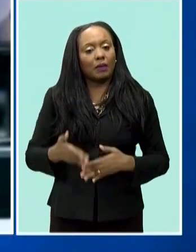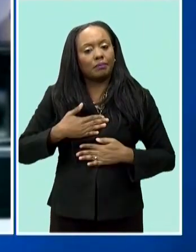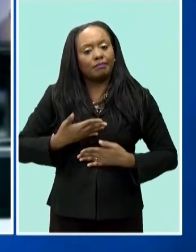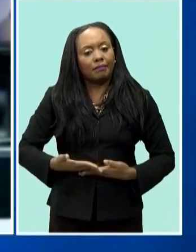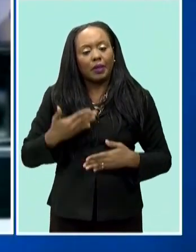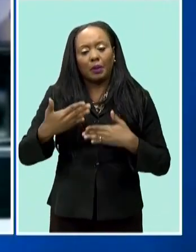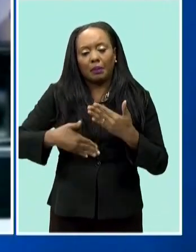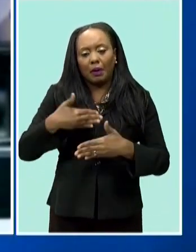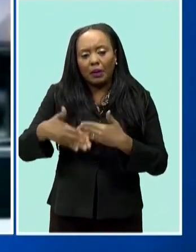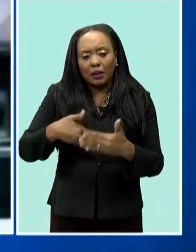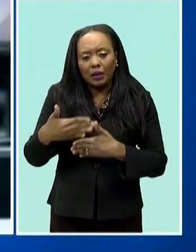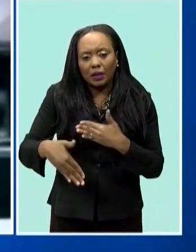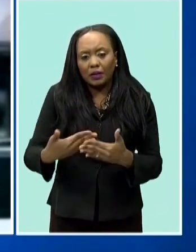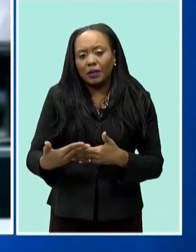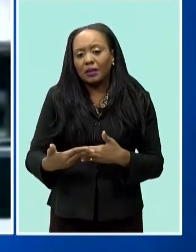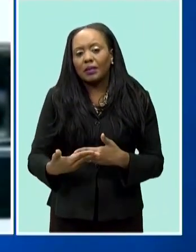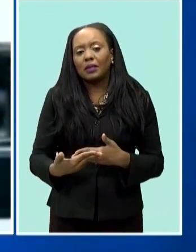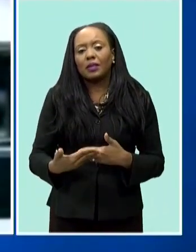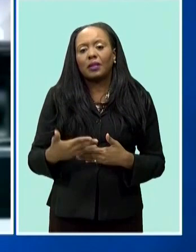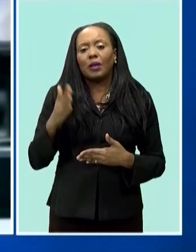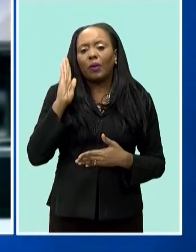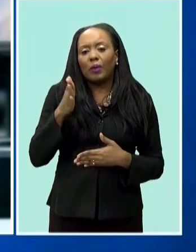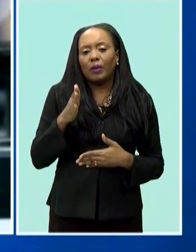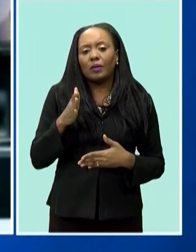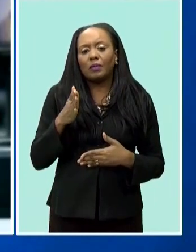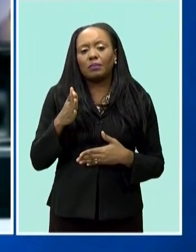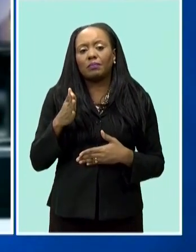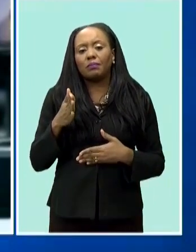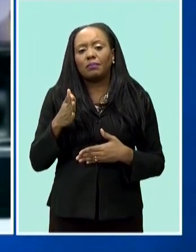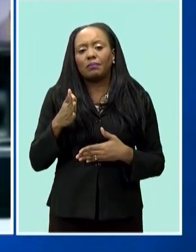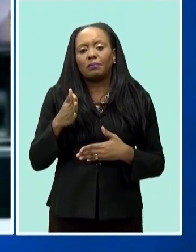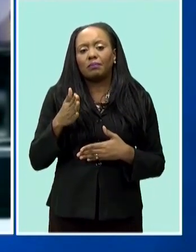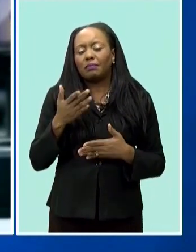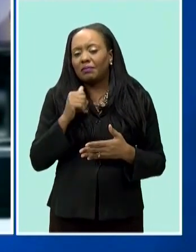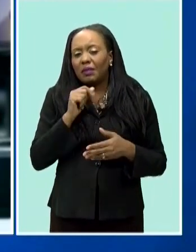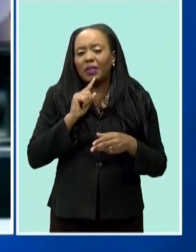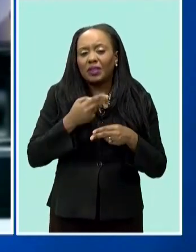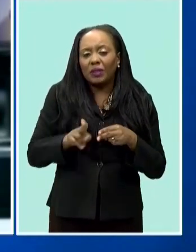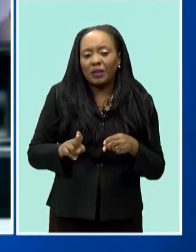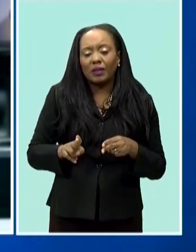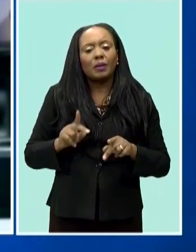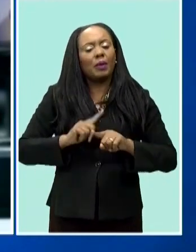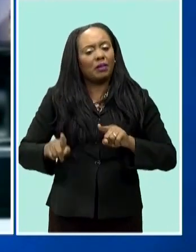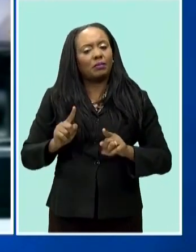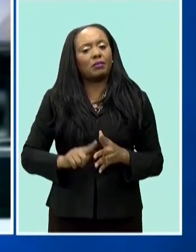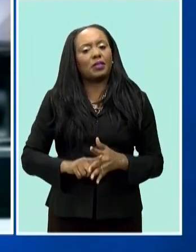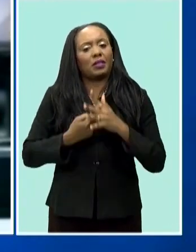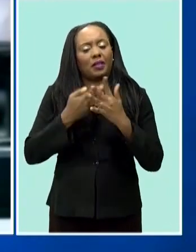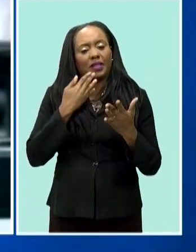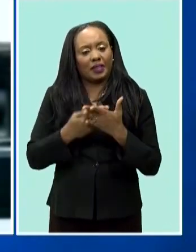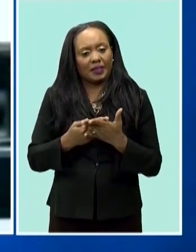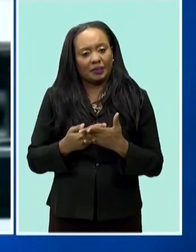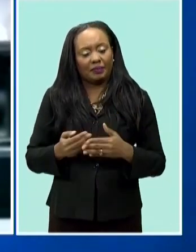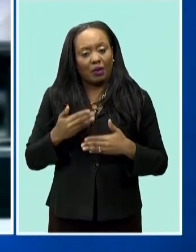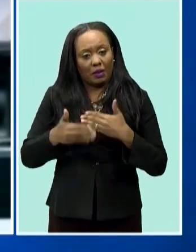admits the process will by no means be a short one. But he says the country is off to a good start.